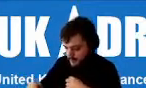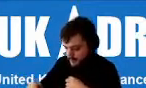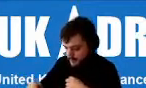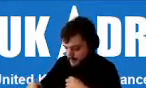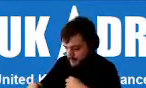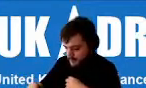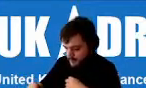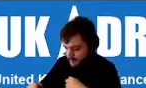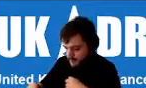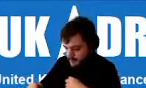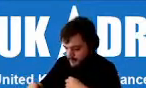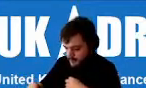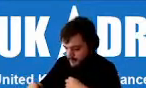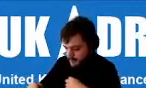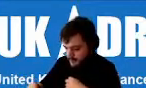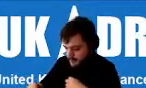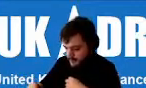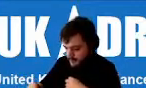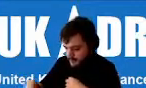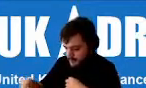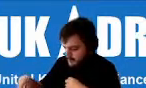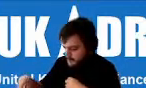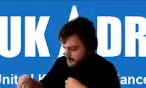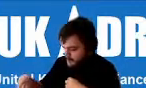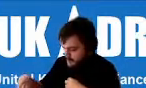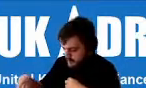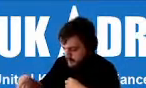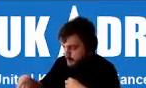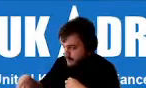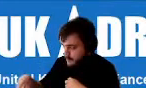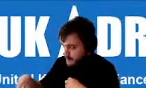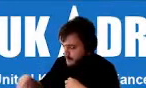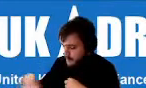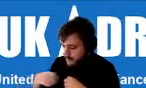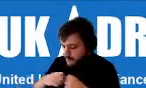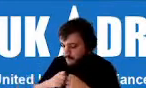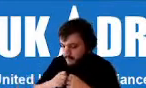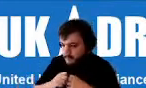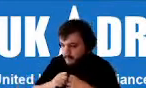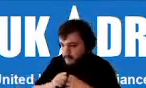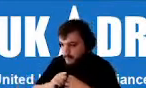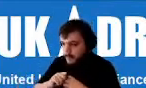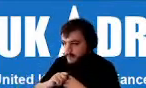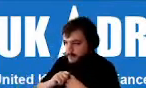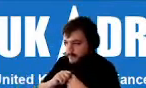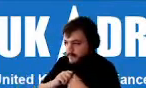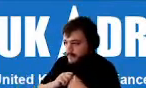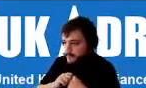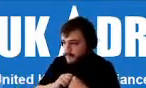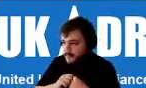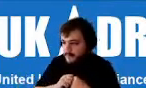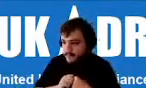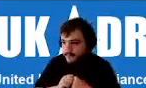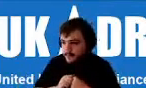is probably true. I mean, I've been saying this for a while, and it came out last week in the inquiry. That meant that what